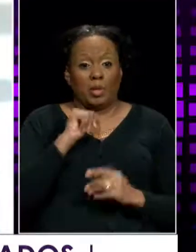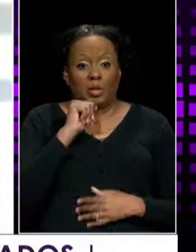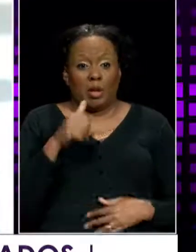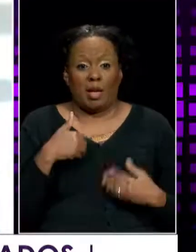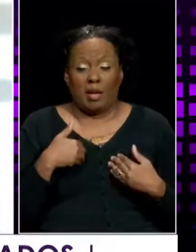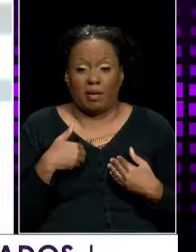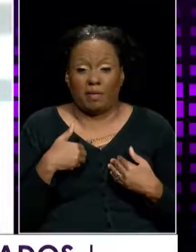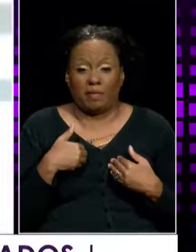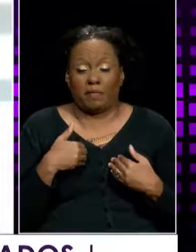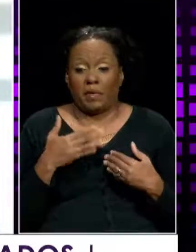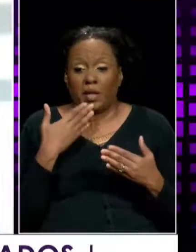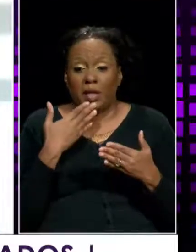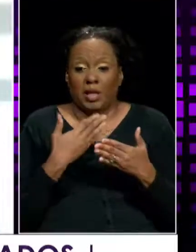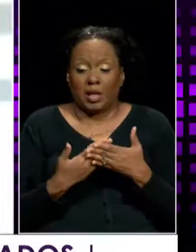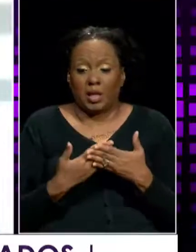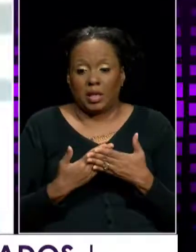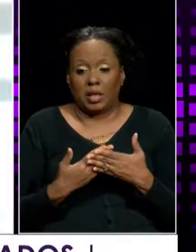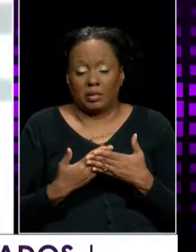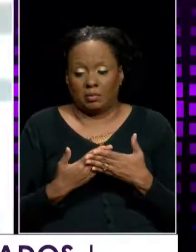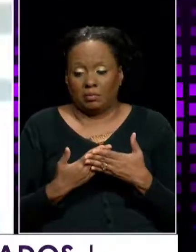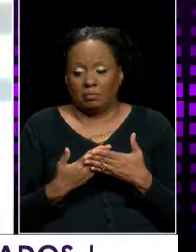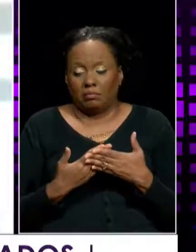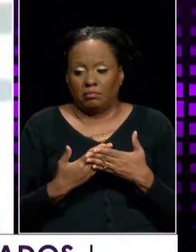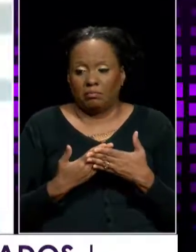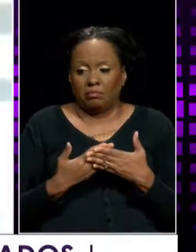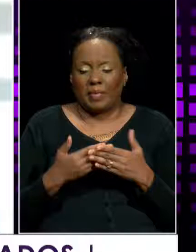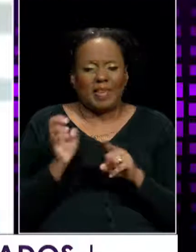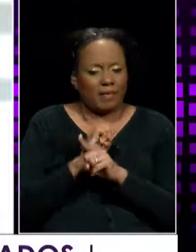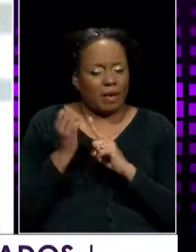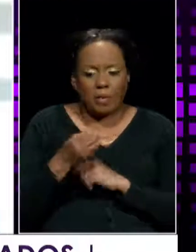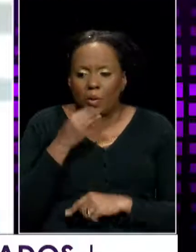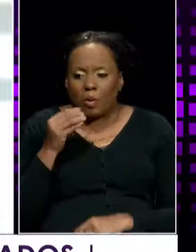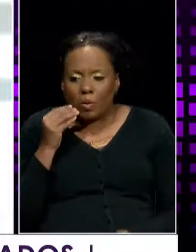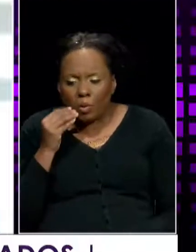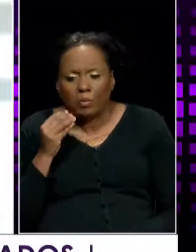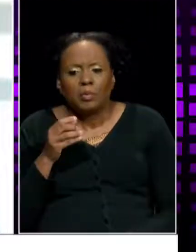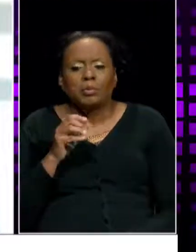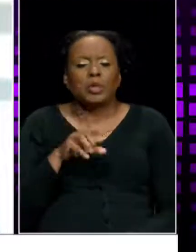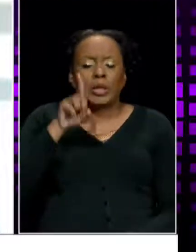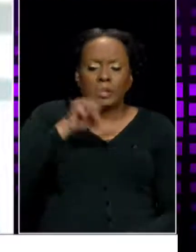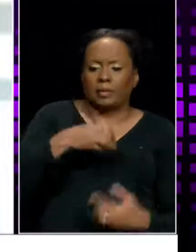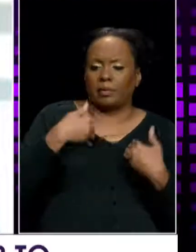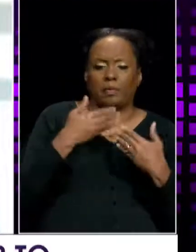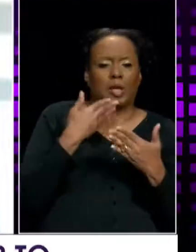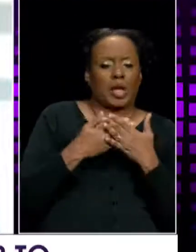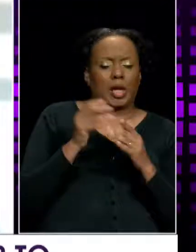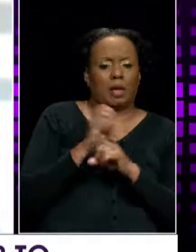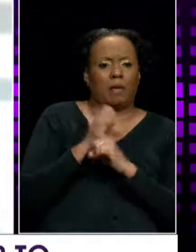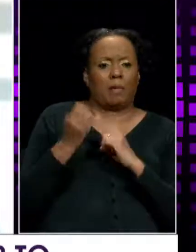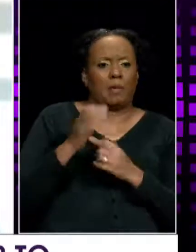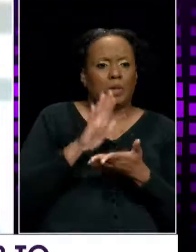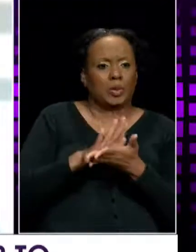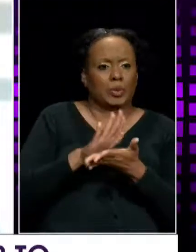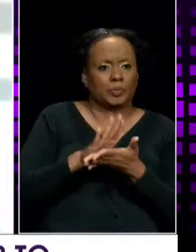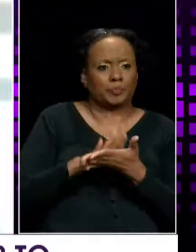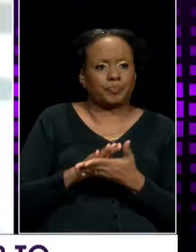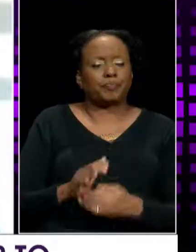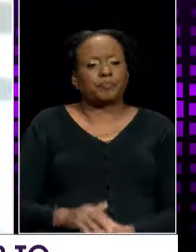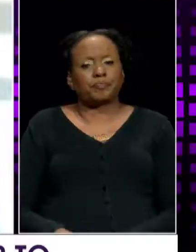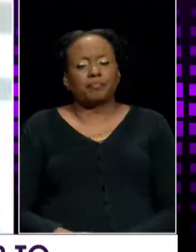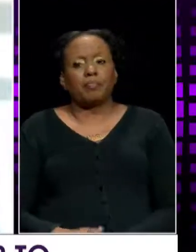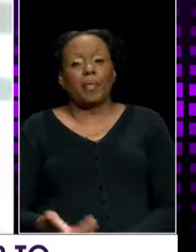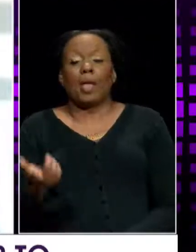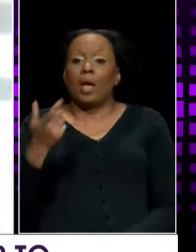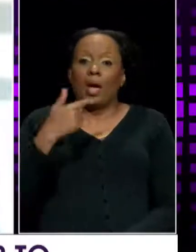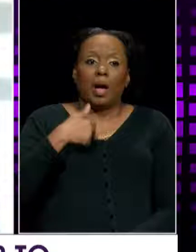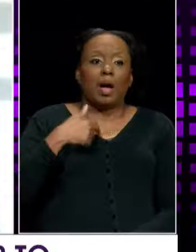mention is Let's Unpack It Co. They're an amazing mental health organization. I've been following them for a few years, and